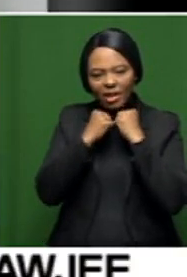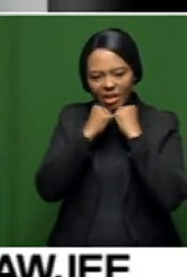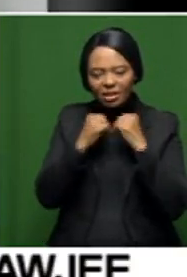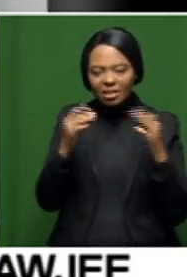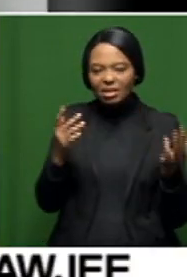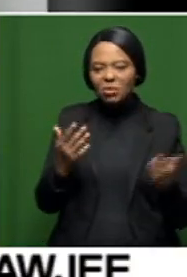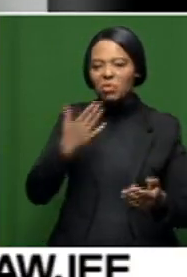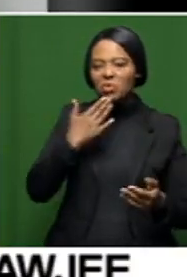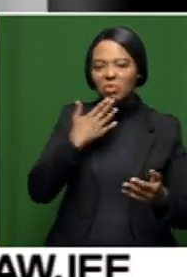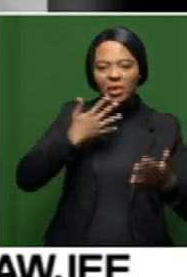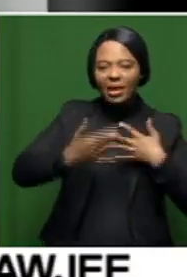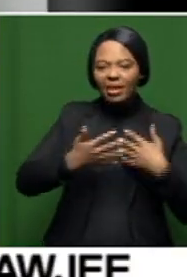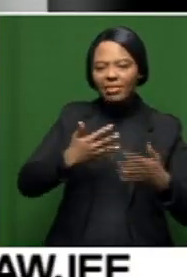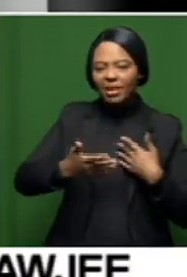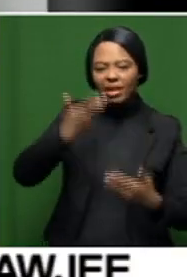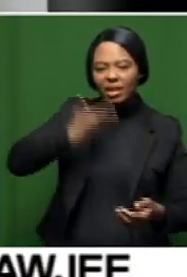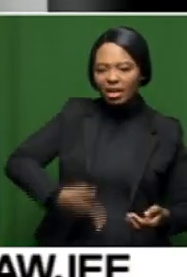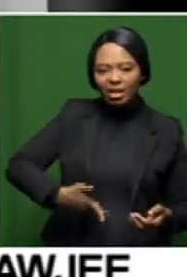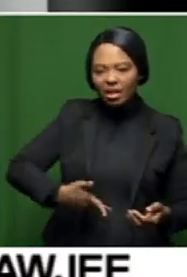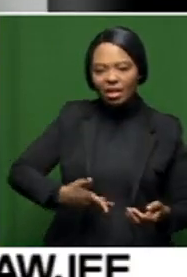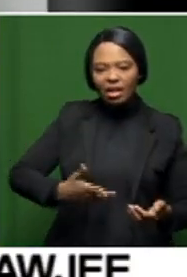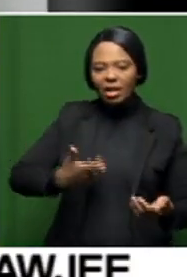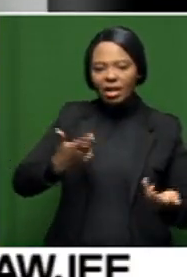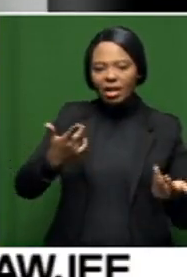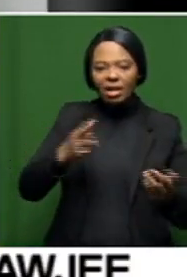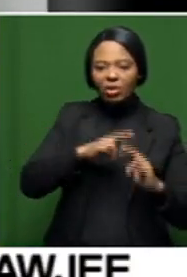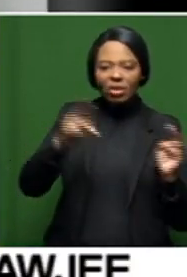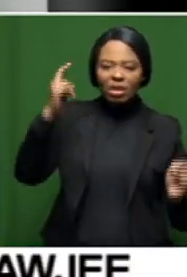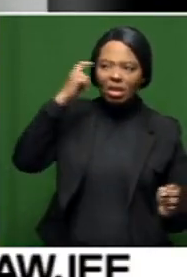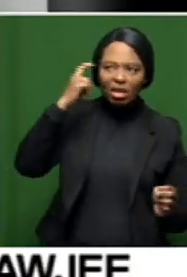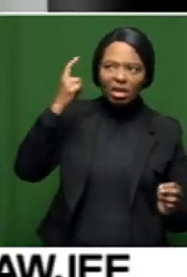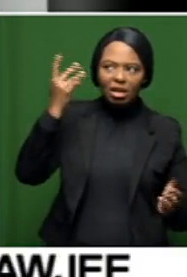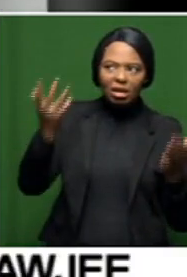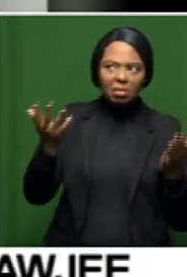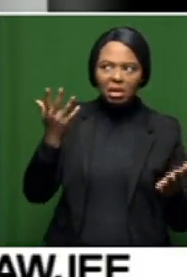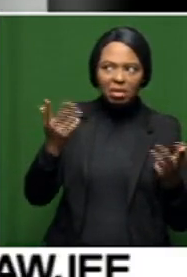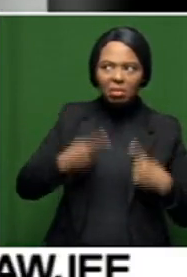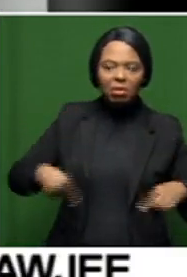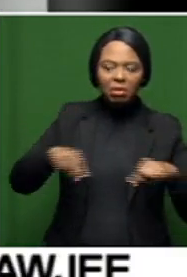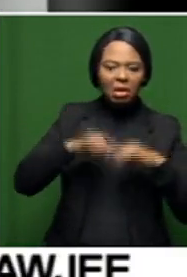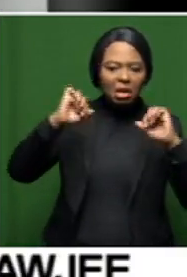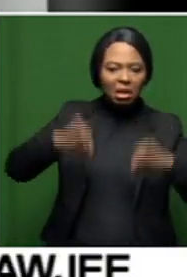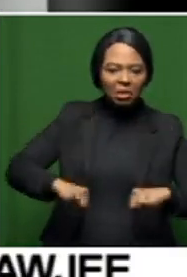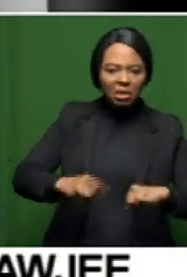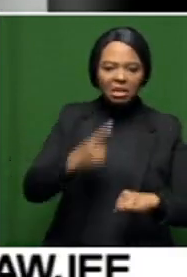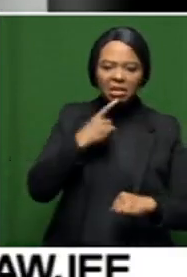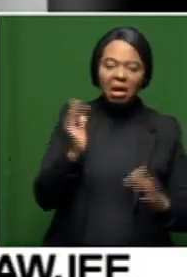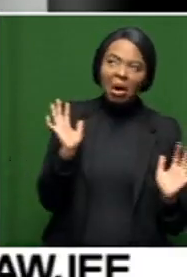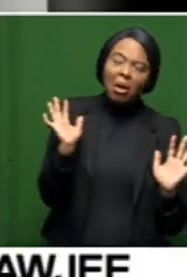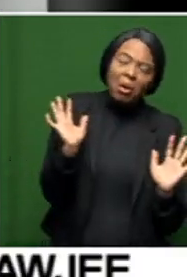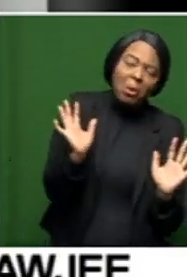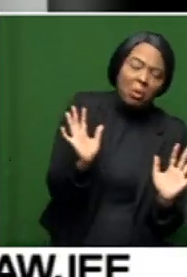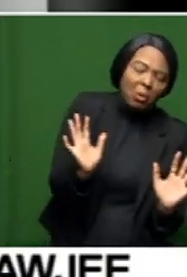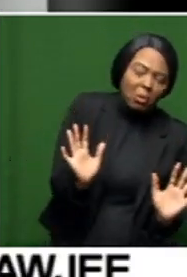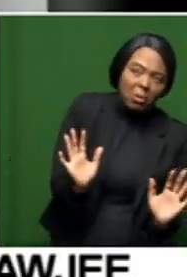are, I don't think that we allowed to say, when someone says just, oh, how's the new